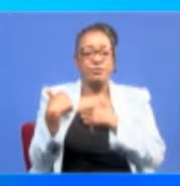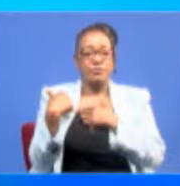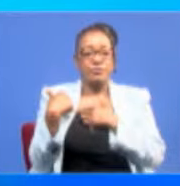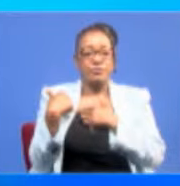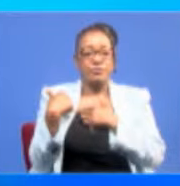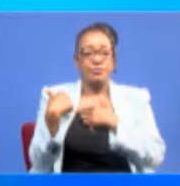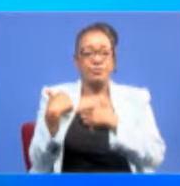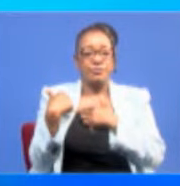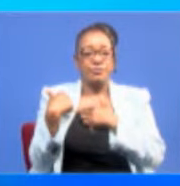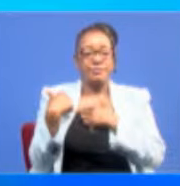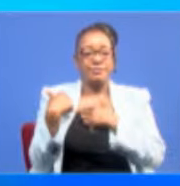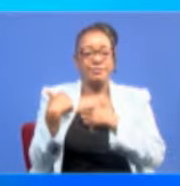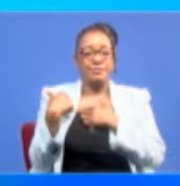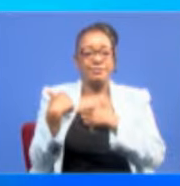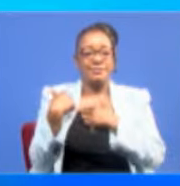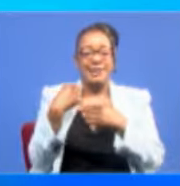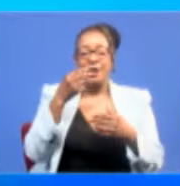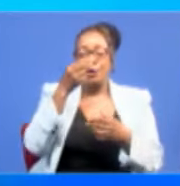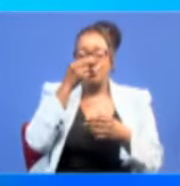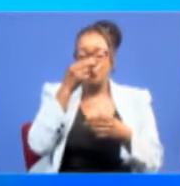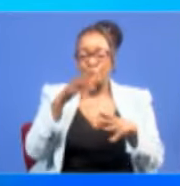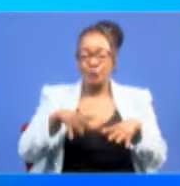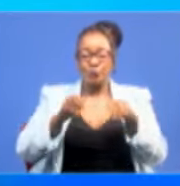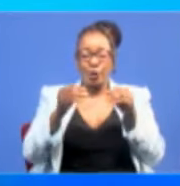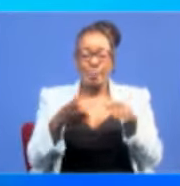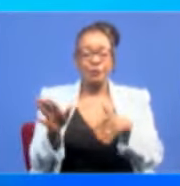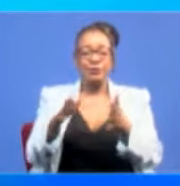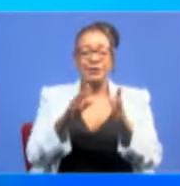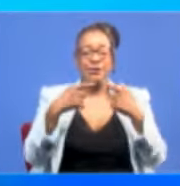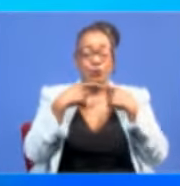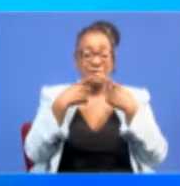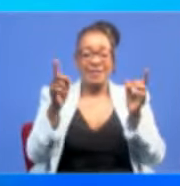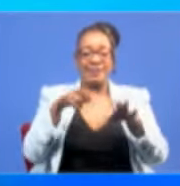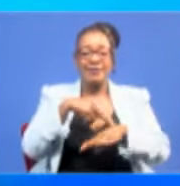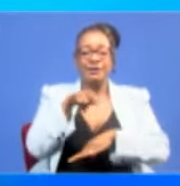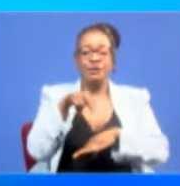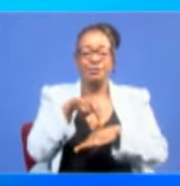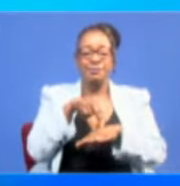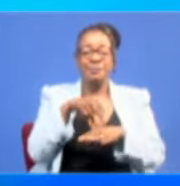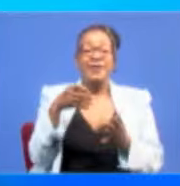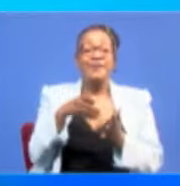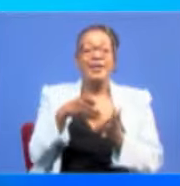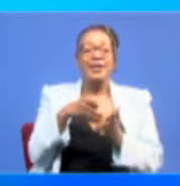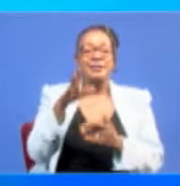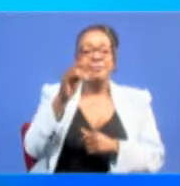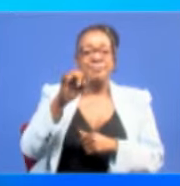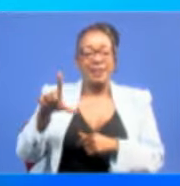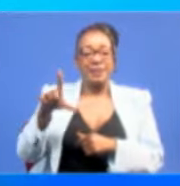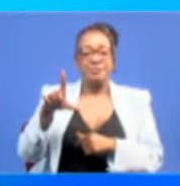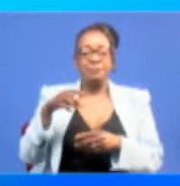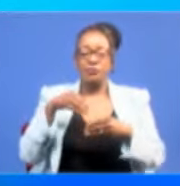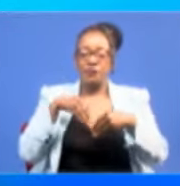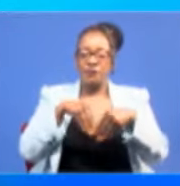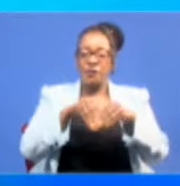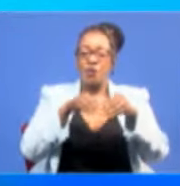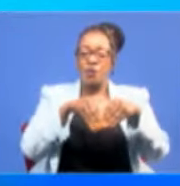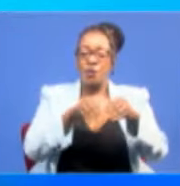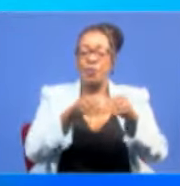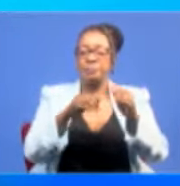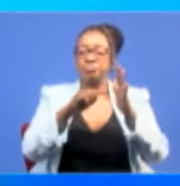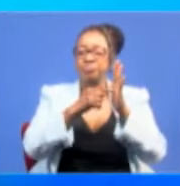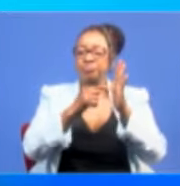Aidha mtazamaji, Rais William Ruto alichukua fursa hiyo kuliambia taifa kuwa mswada wa fedha ulikuwa umefuata mchakato hitajika